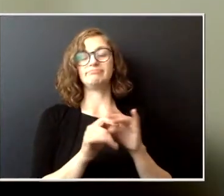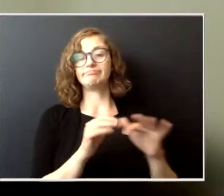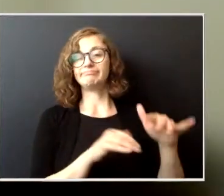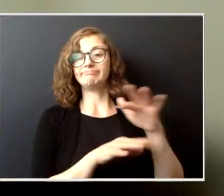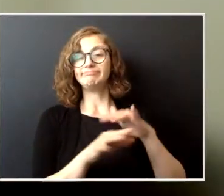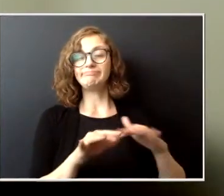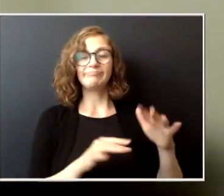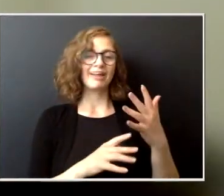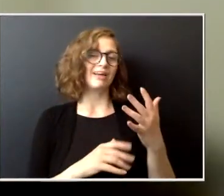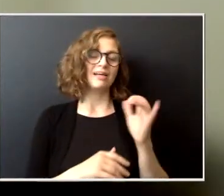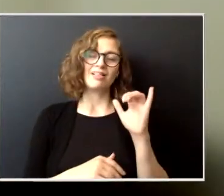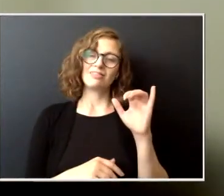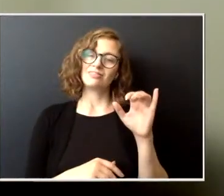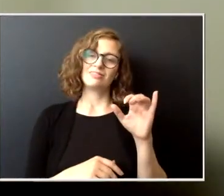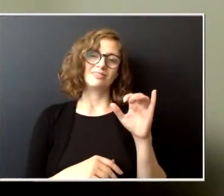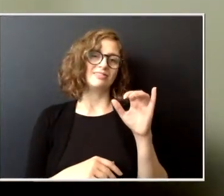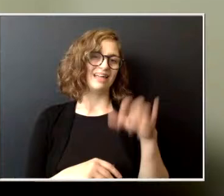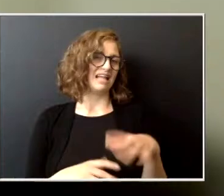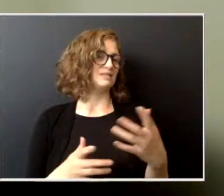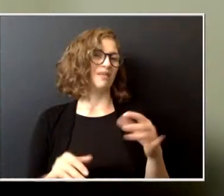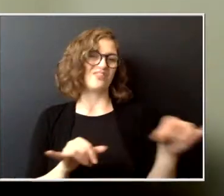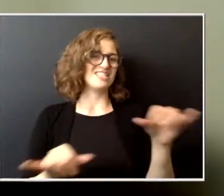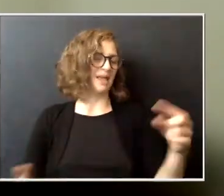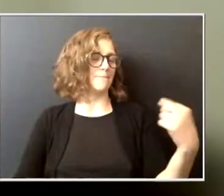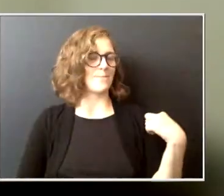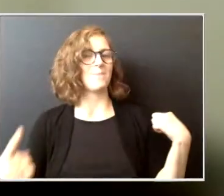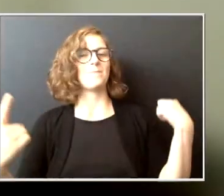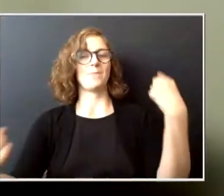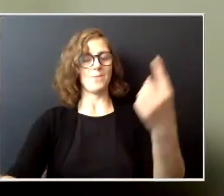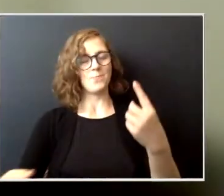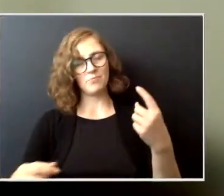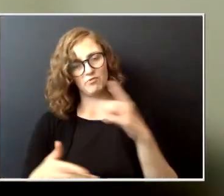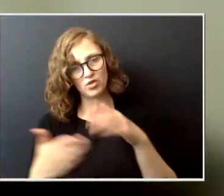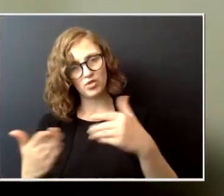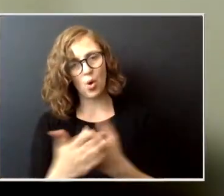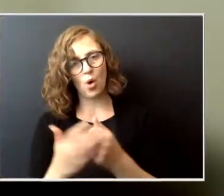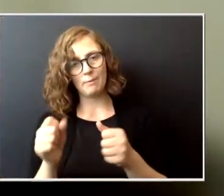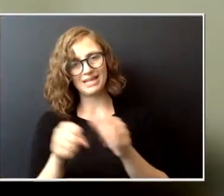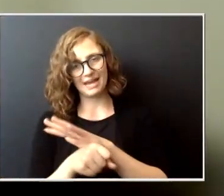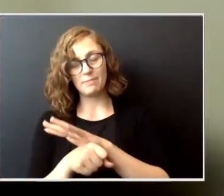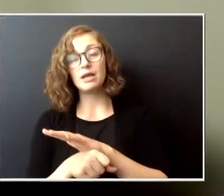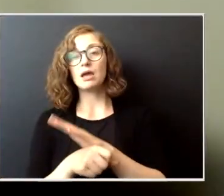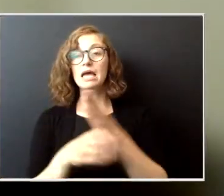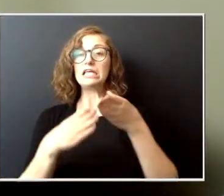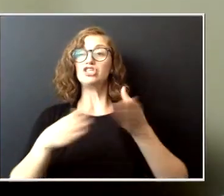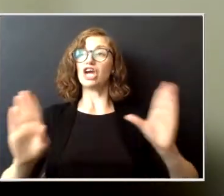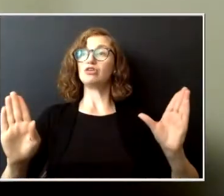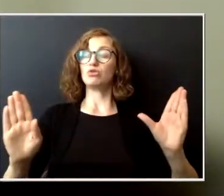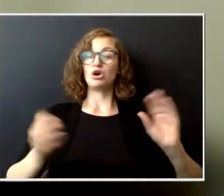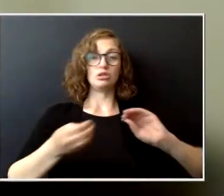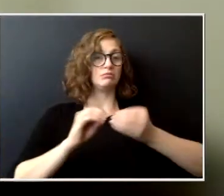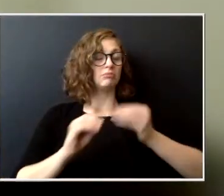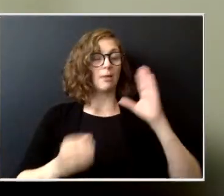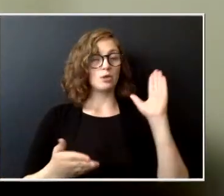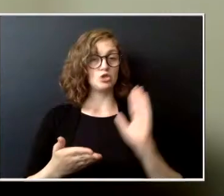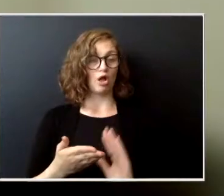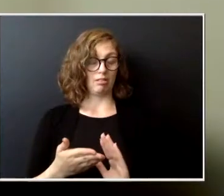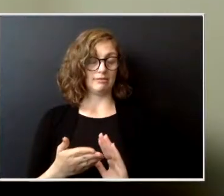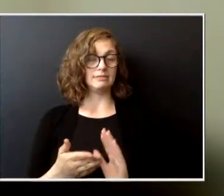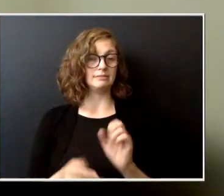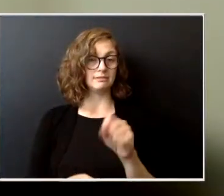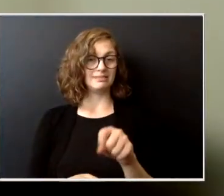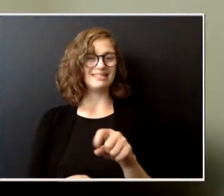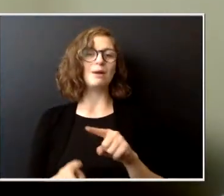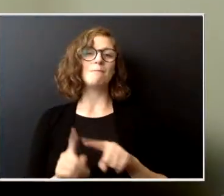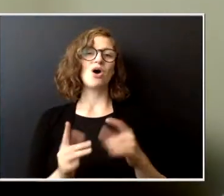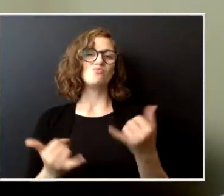where it's been throughout the pandemic as well. Certainly overall it's much lower, but right now it's a little bit higher than it